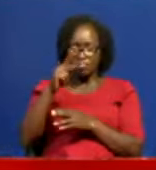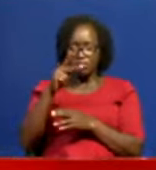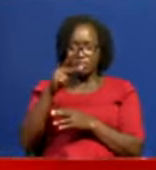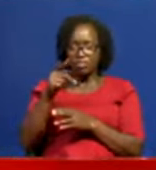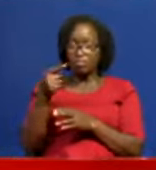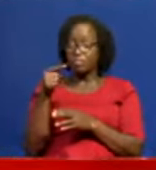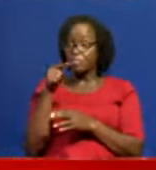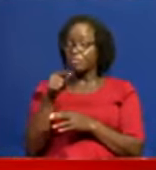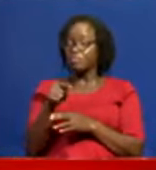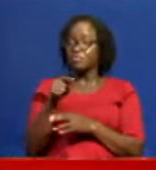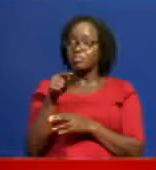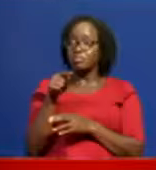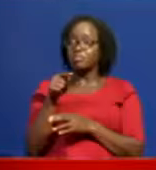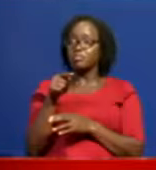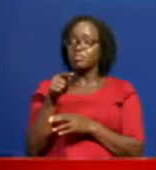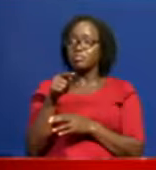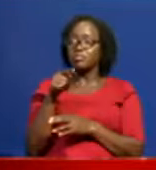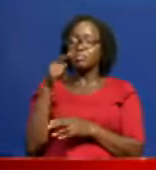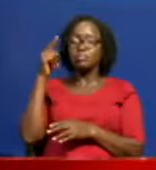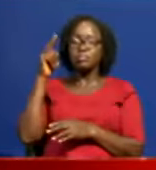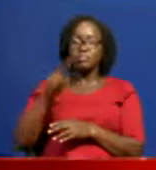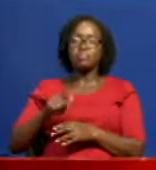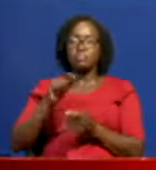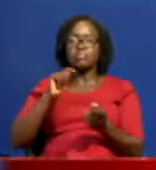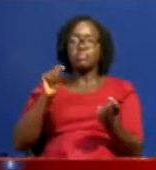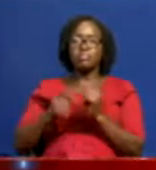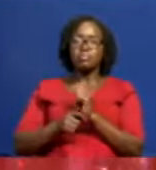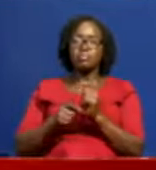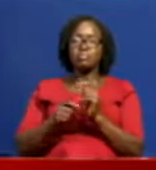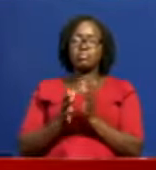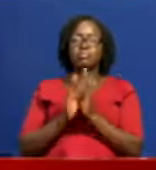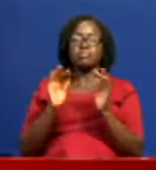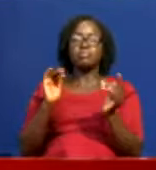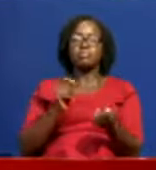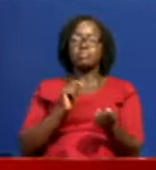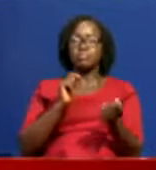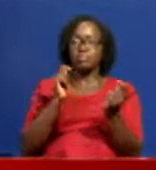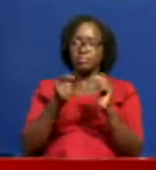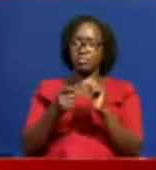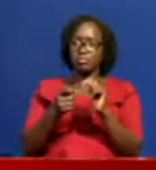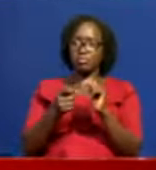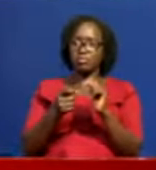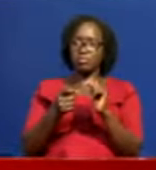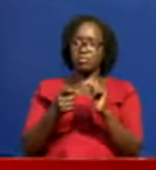should and must change. A new paradigm,